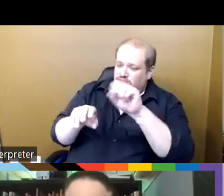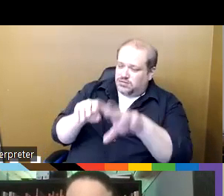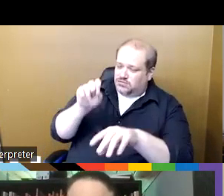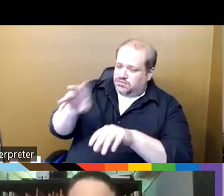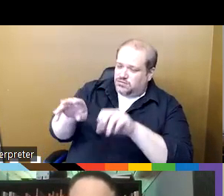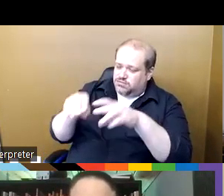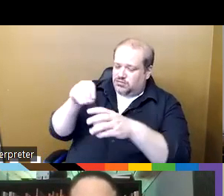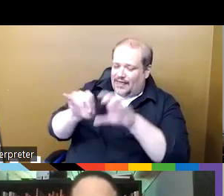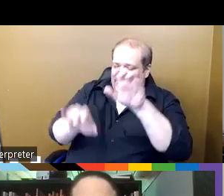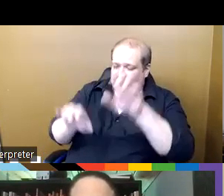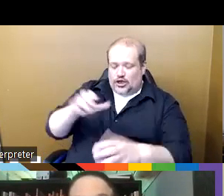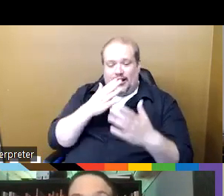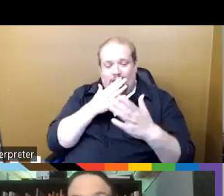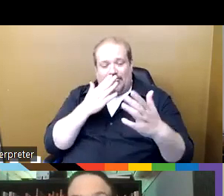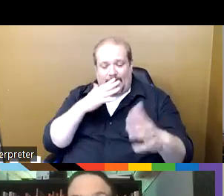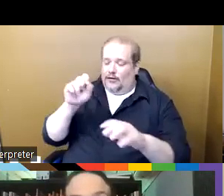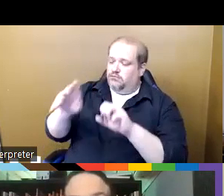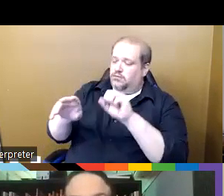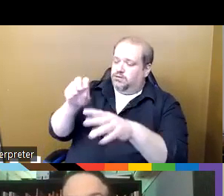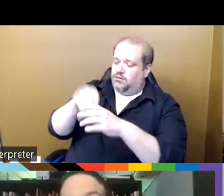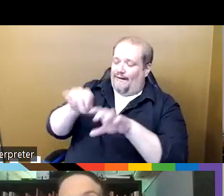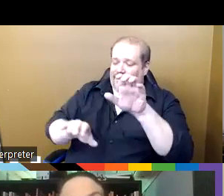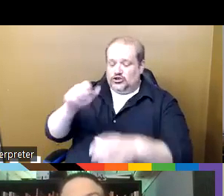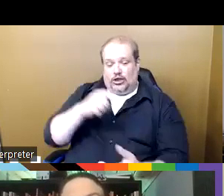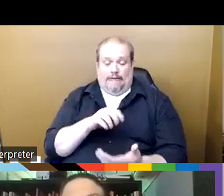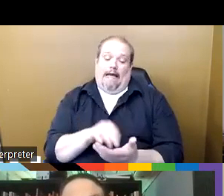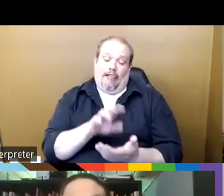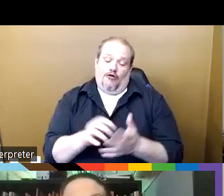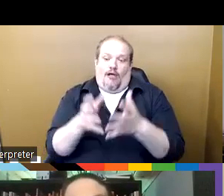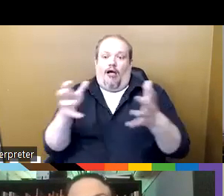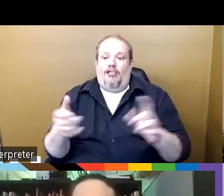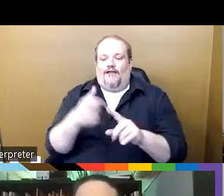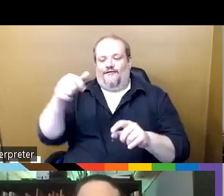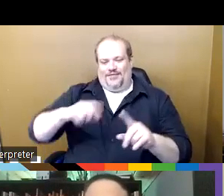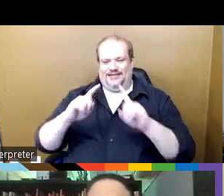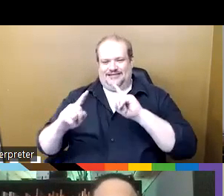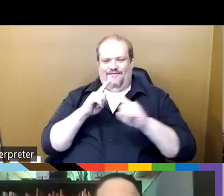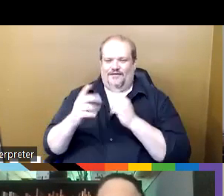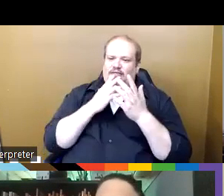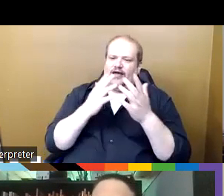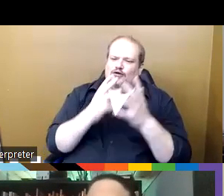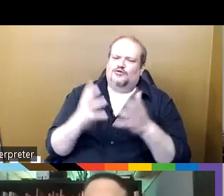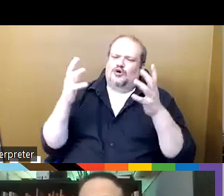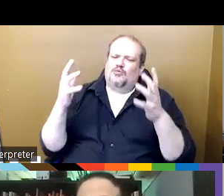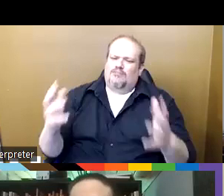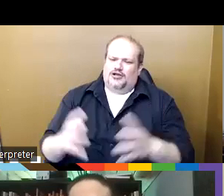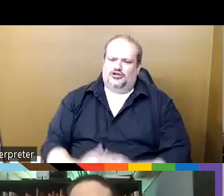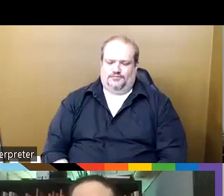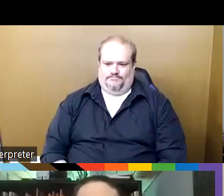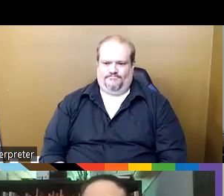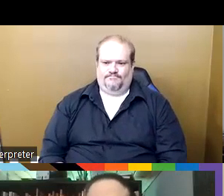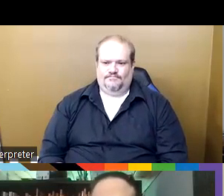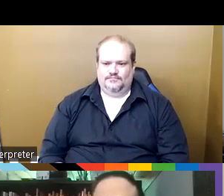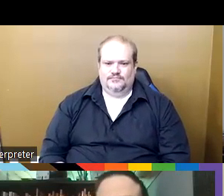into the chat, because I know that I've learned a ton from this conversation. So thank you so much, Heather, Layne, and Kirill.